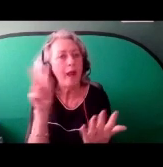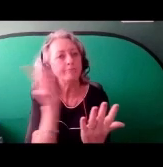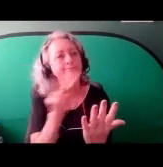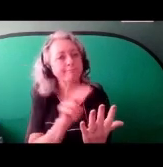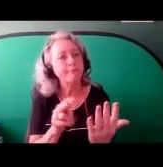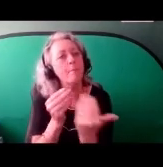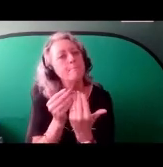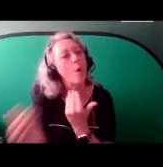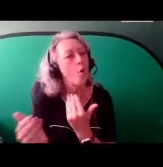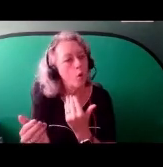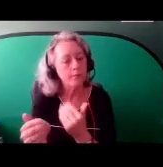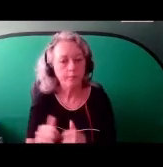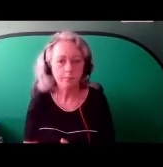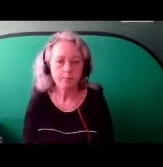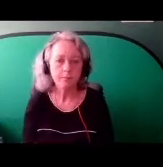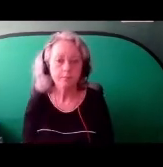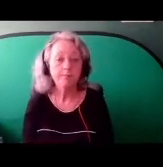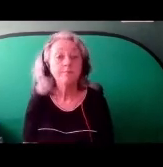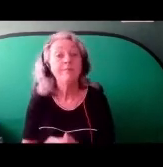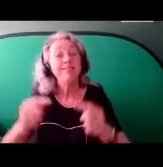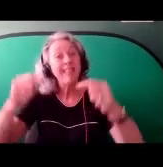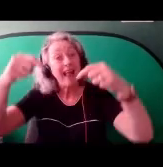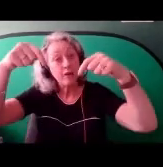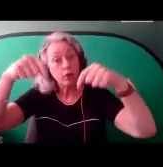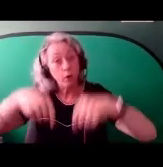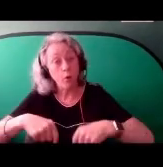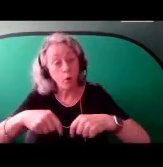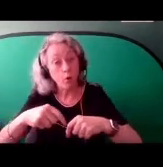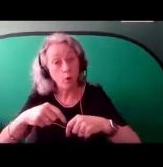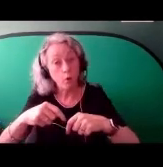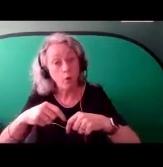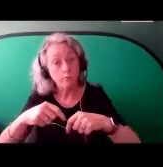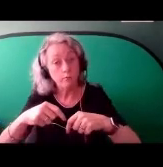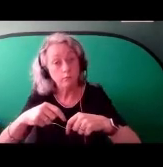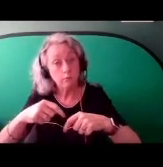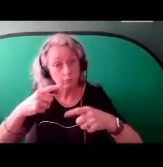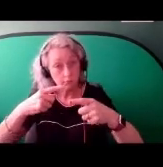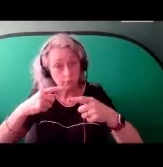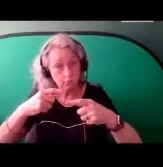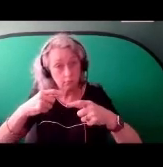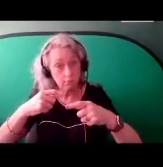much larger text. You can then go down through the